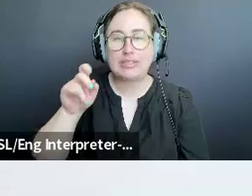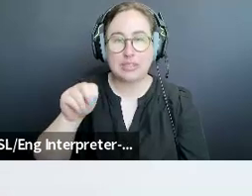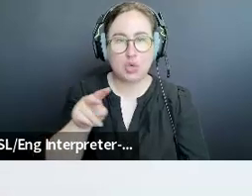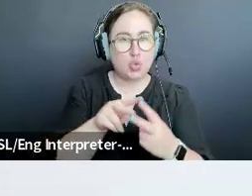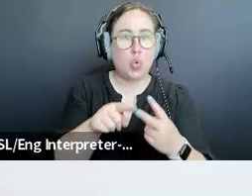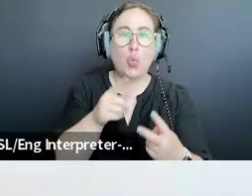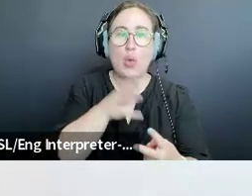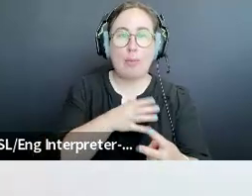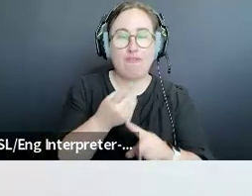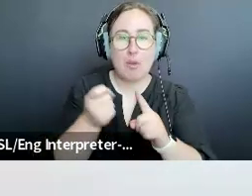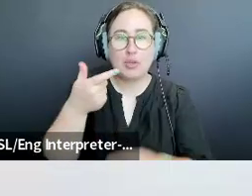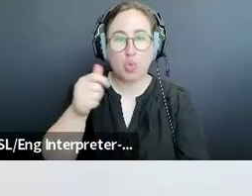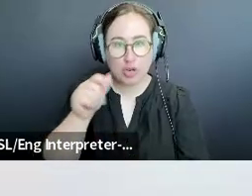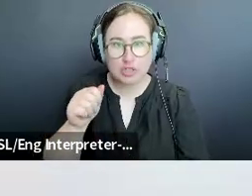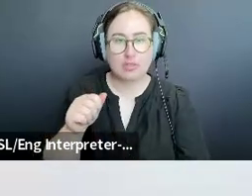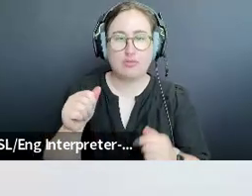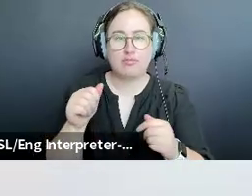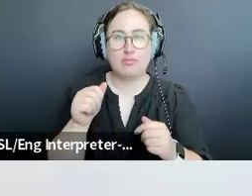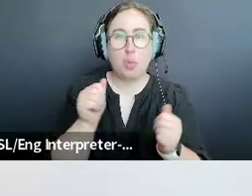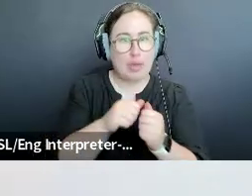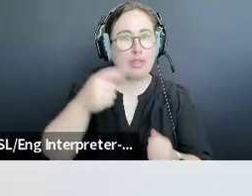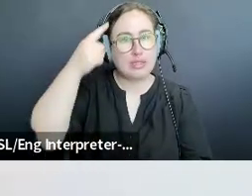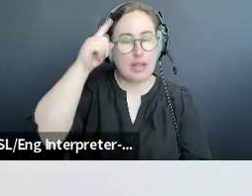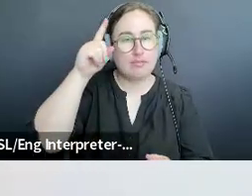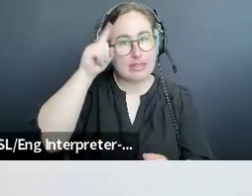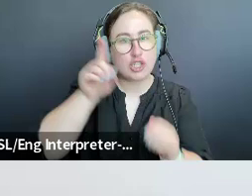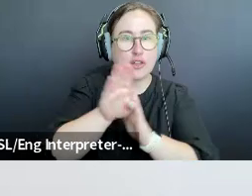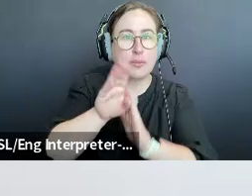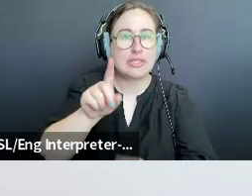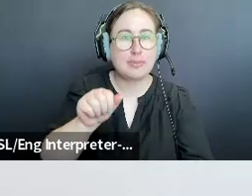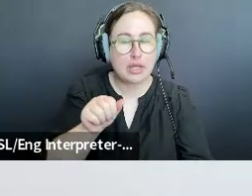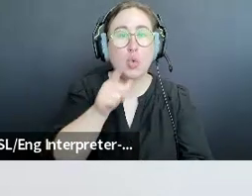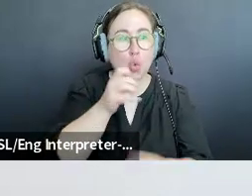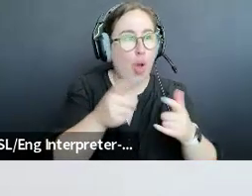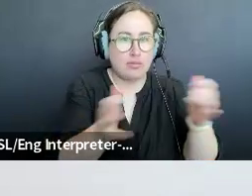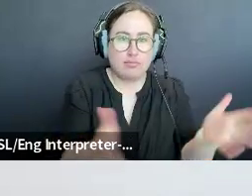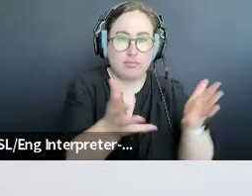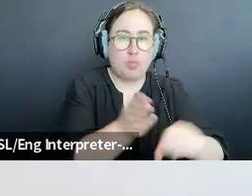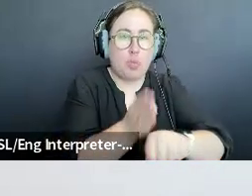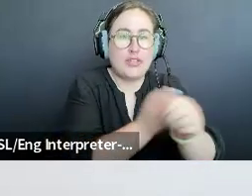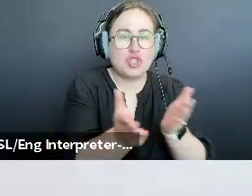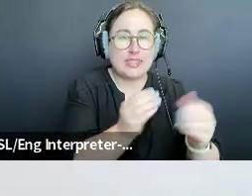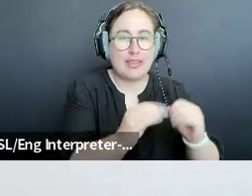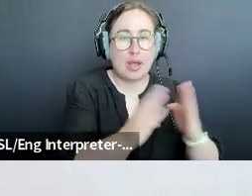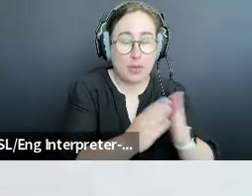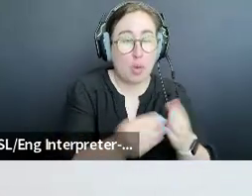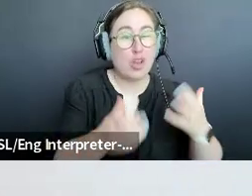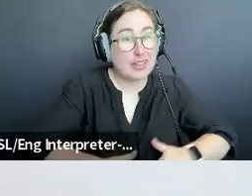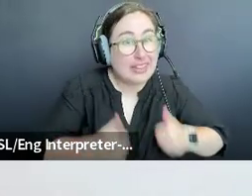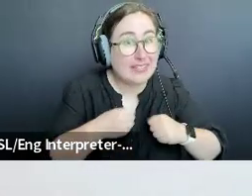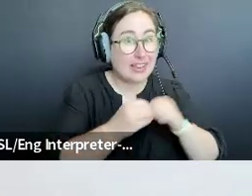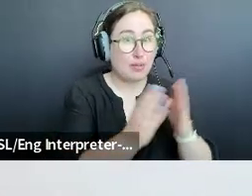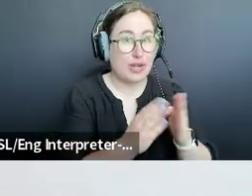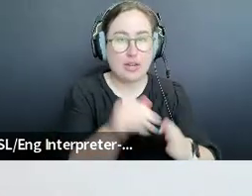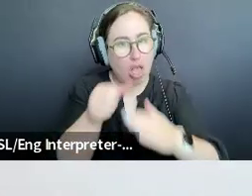mental health and intellectual disabilities who were approved to get services in the community, wanted to live in the community,